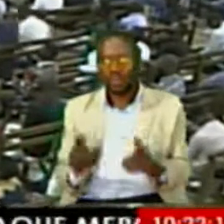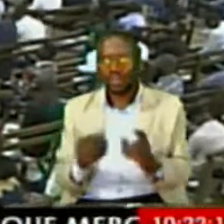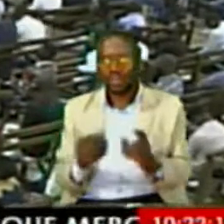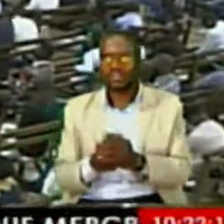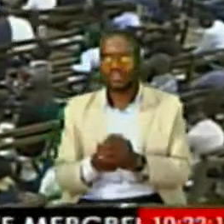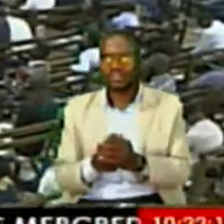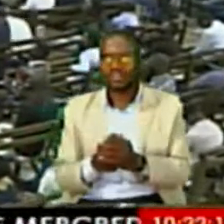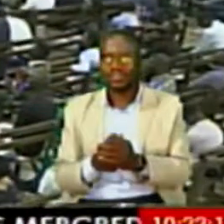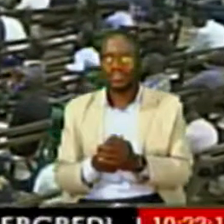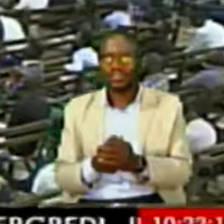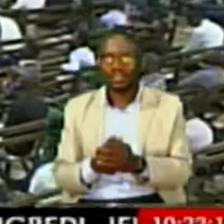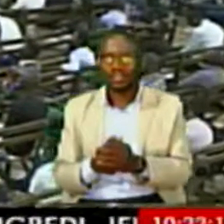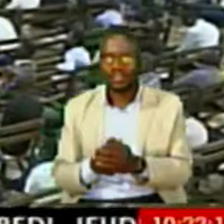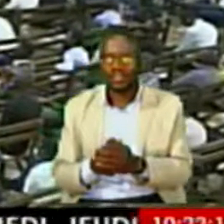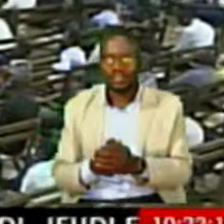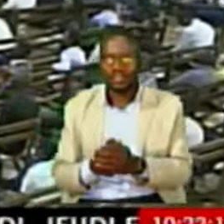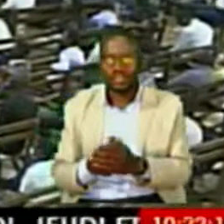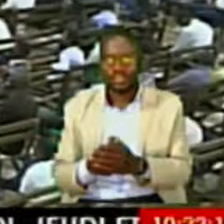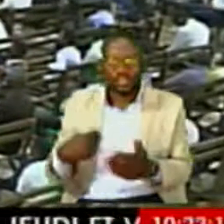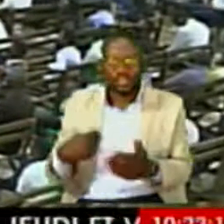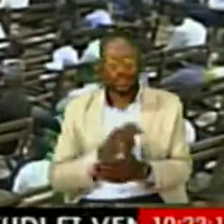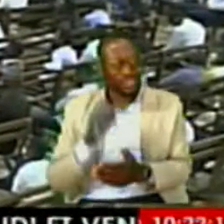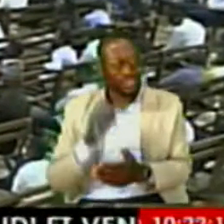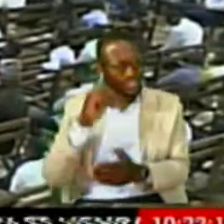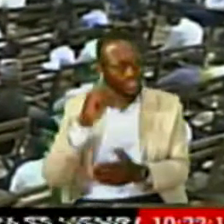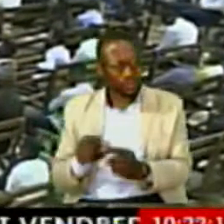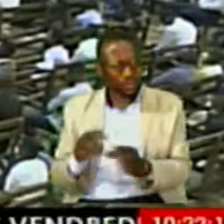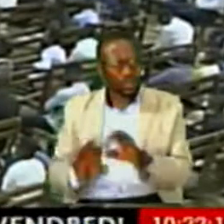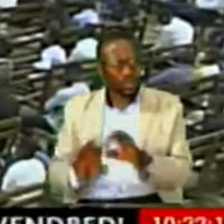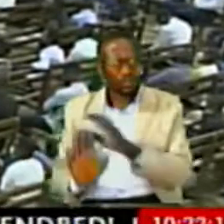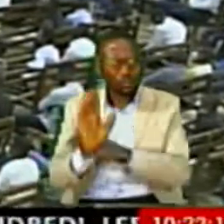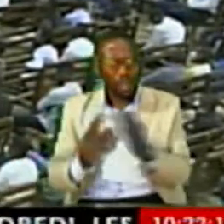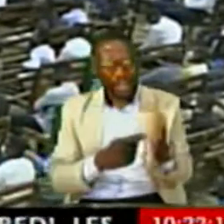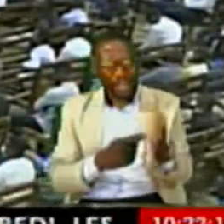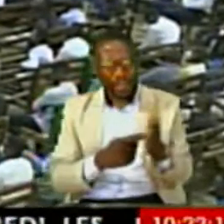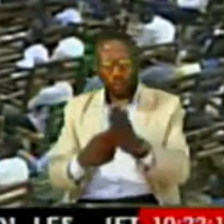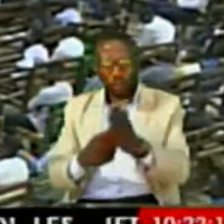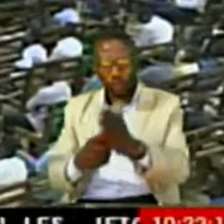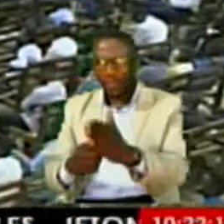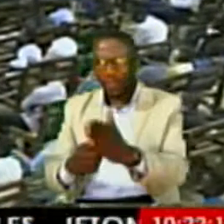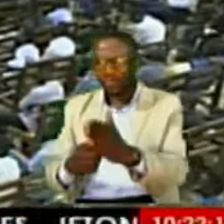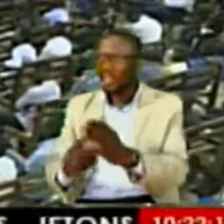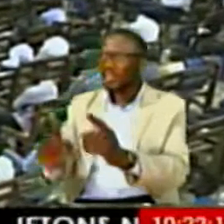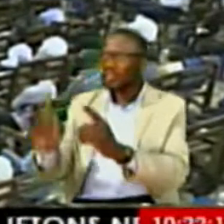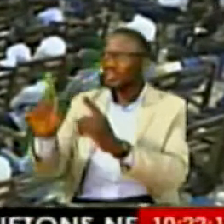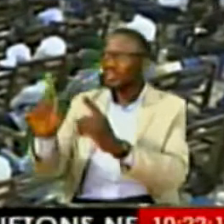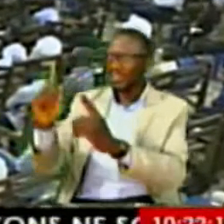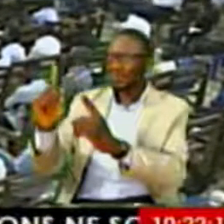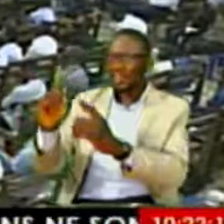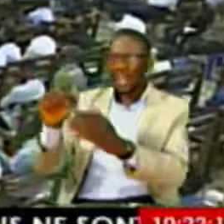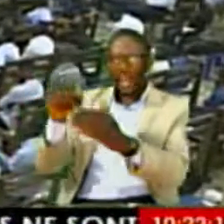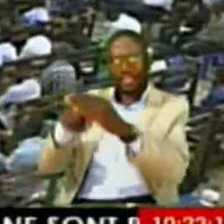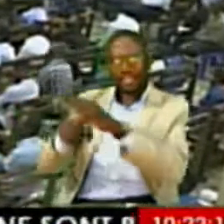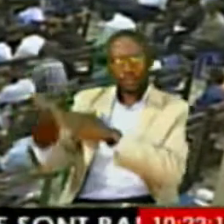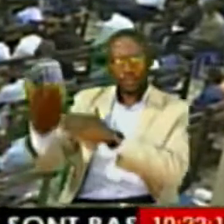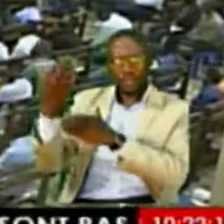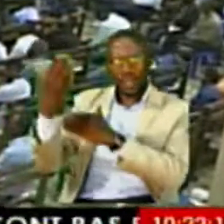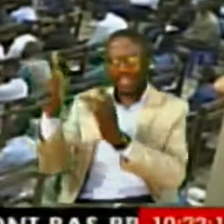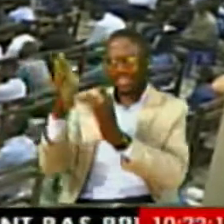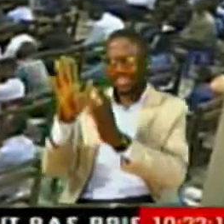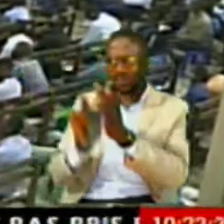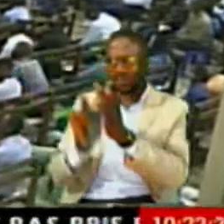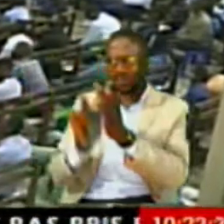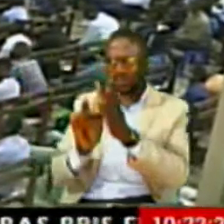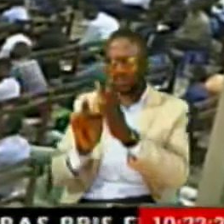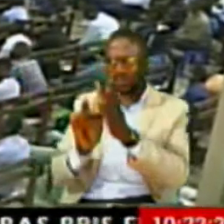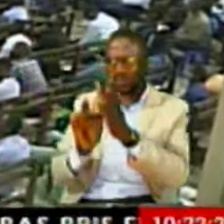du crucifié, and when we hear the word concerning the crucified, c'est Jésus Christ. It's Jesus Christ. La mort sur crucified. La croix. He